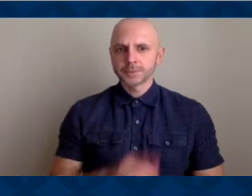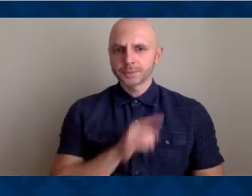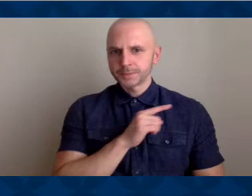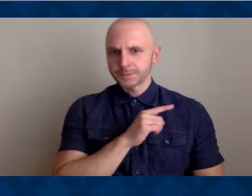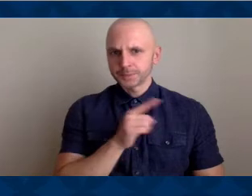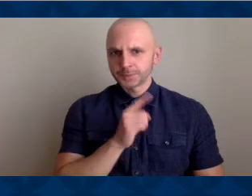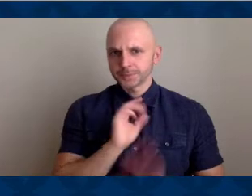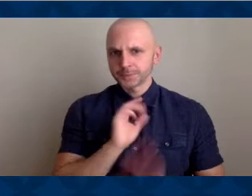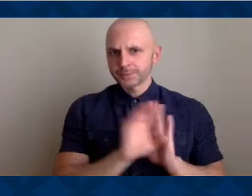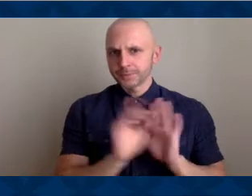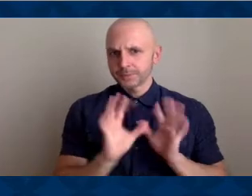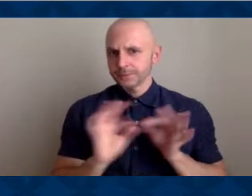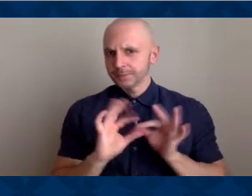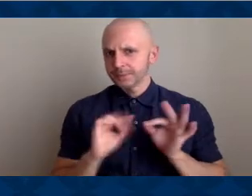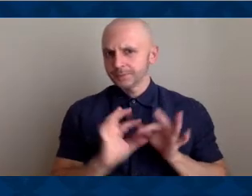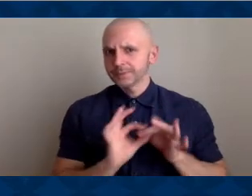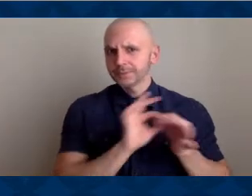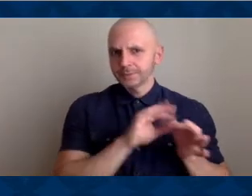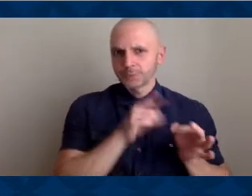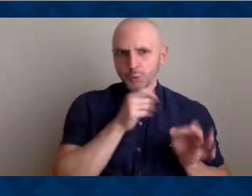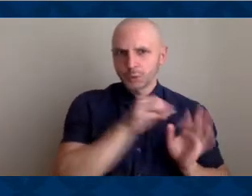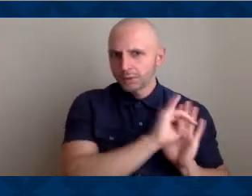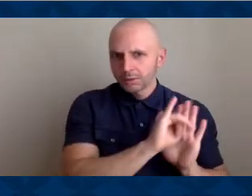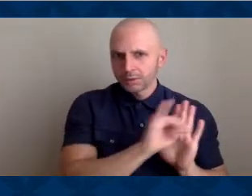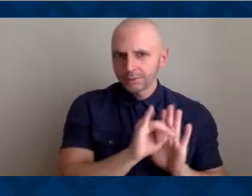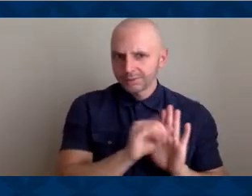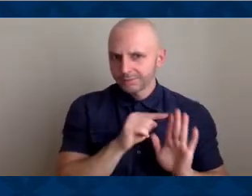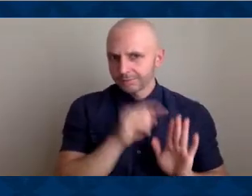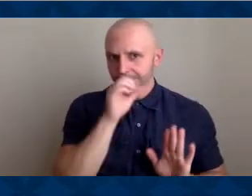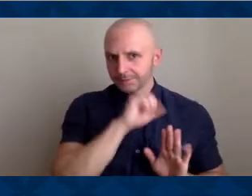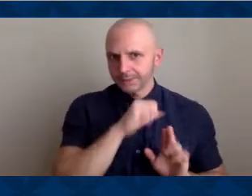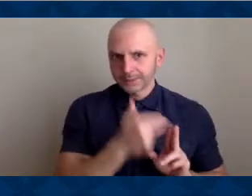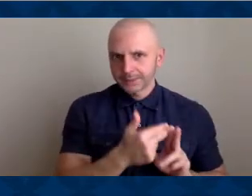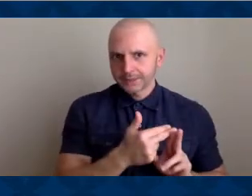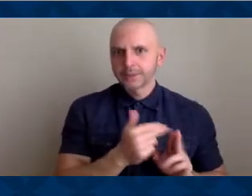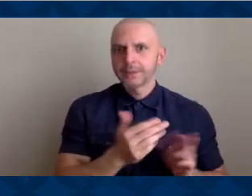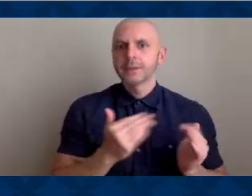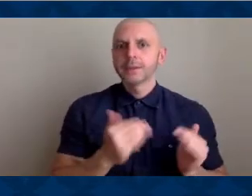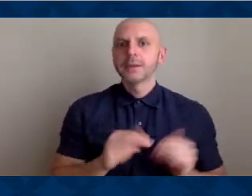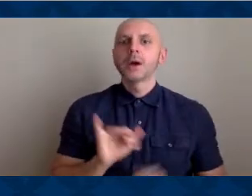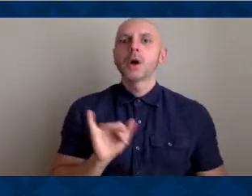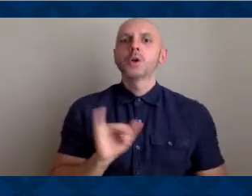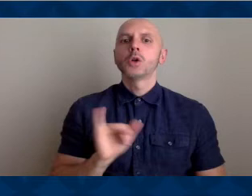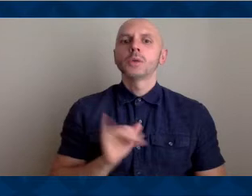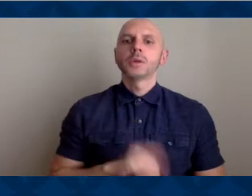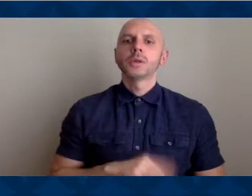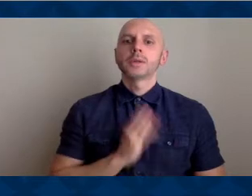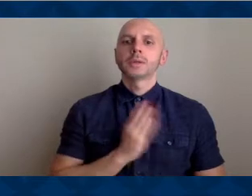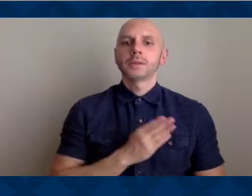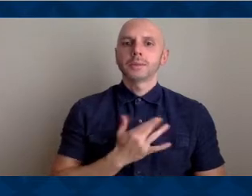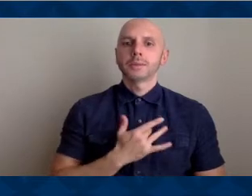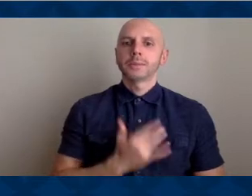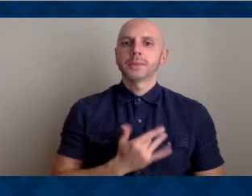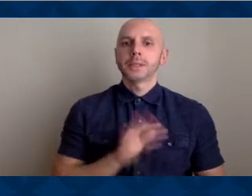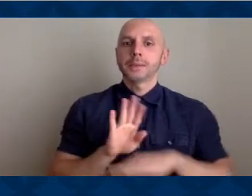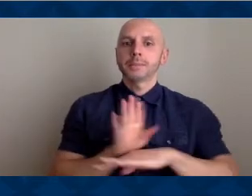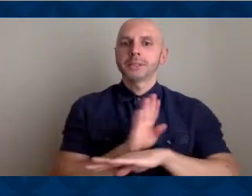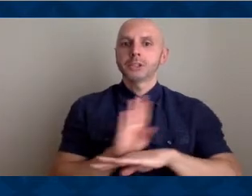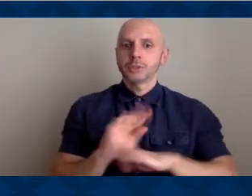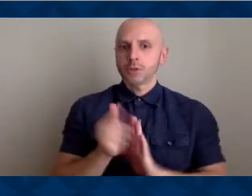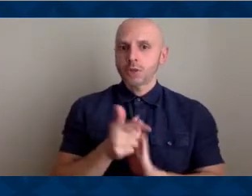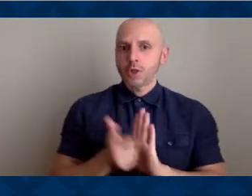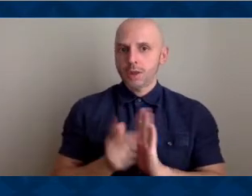that, supporting the creation of the Stephen Sigurdsson Professorship in Corporate Law and Finance. You've literally transformed the business law program at